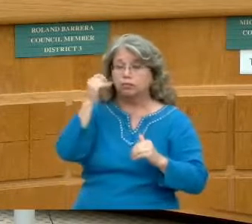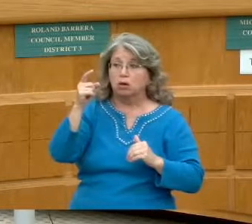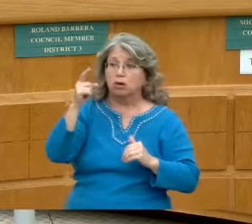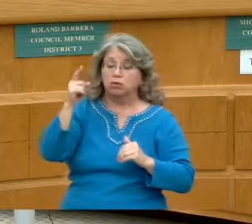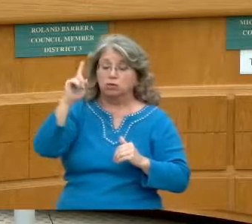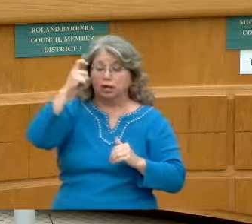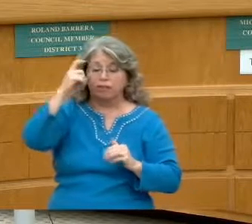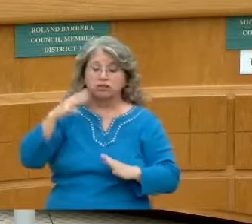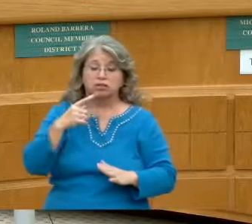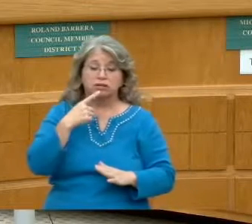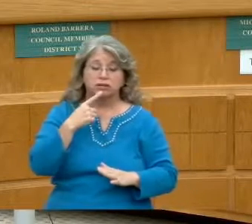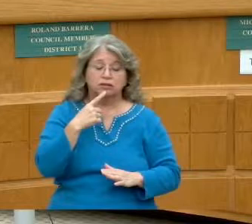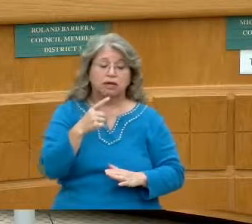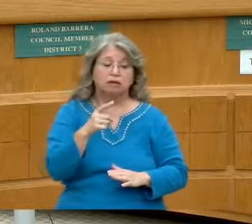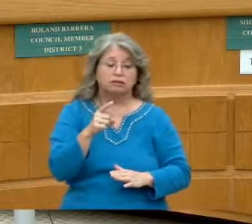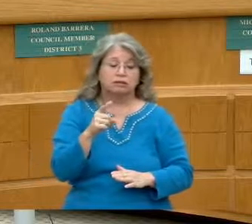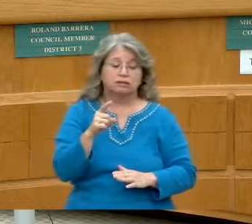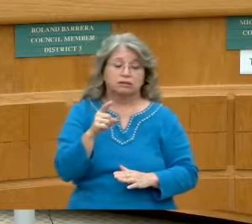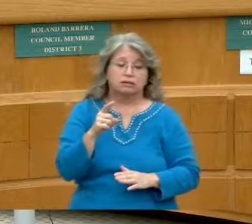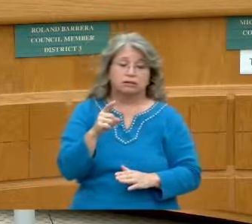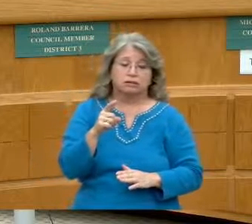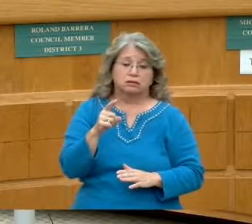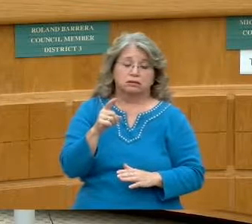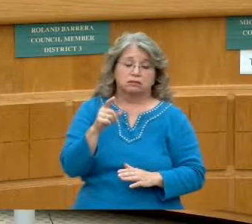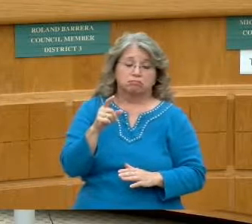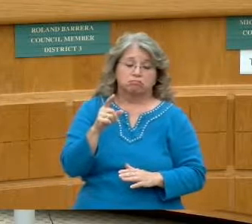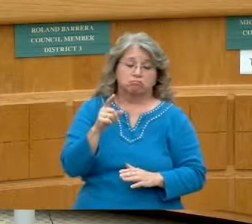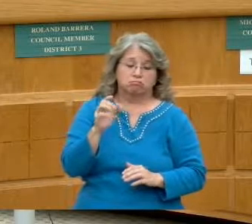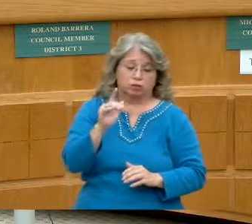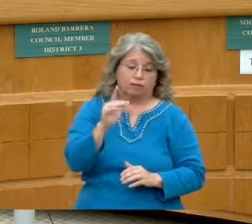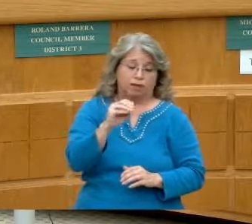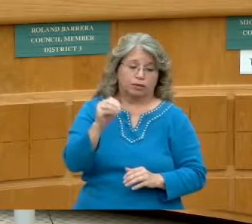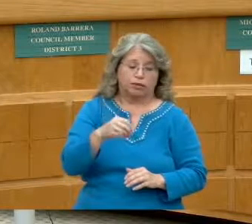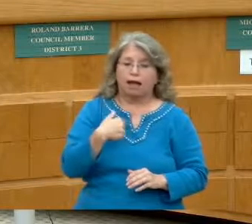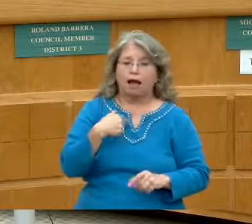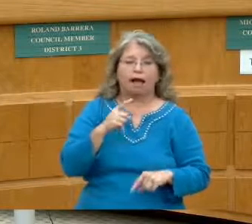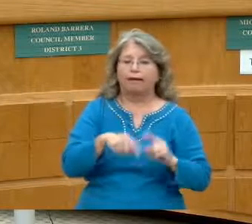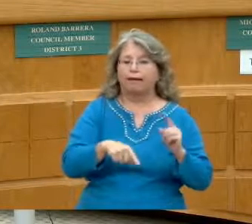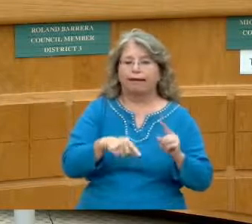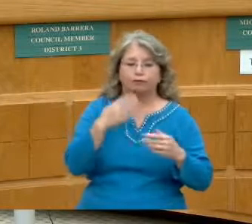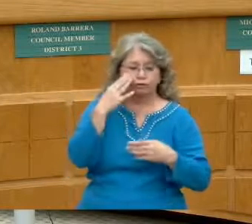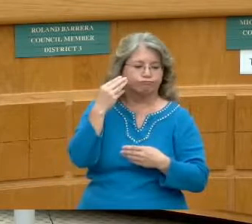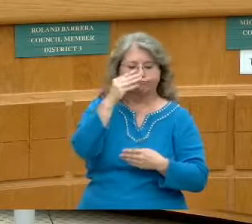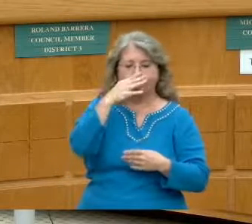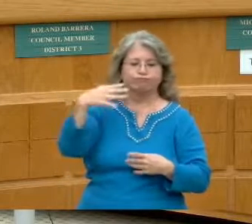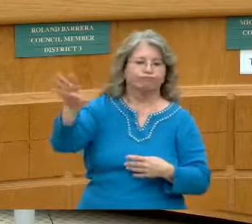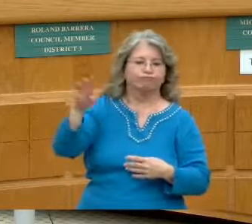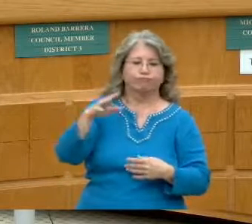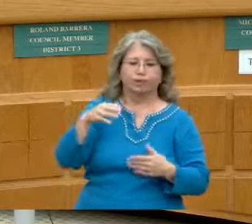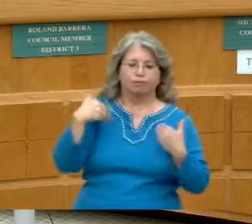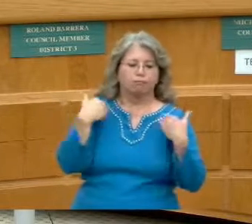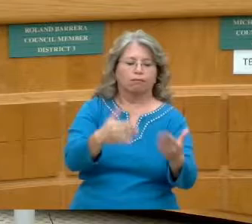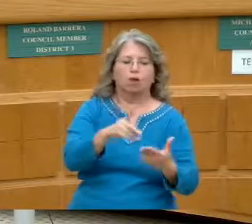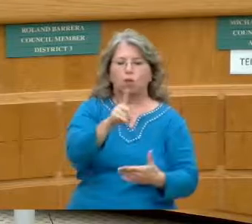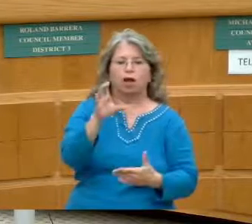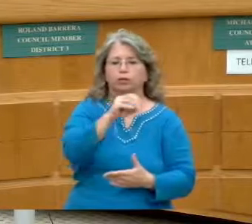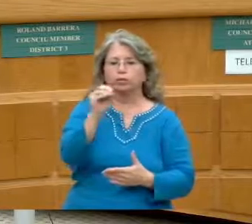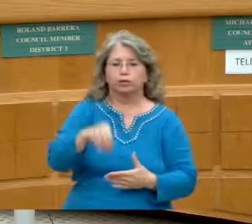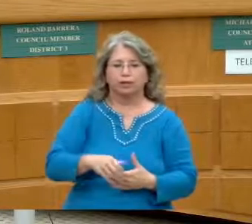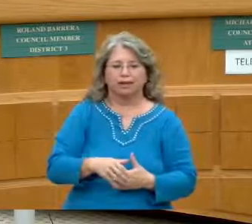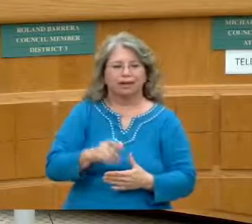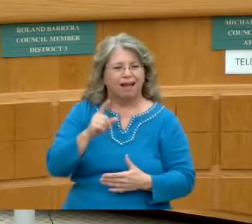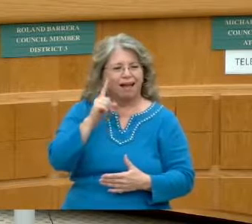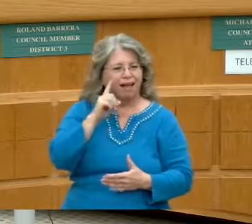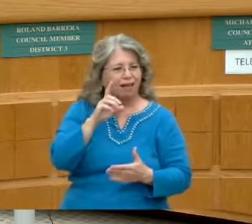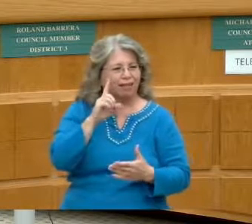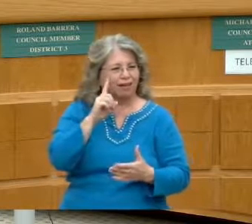50%, I can't, for example, decide to go to 100%. And so I think there was a lot of misunderstanding that people